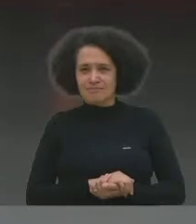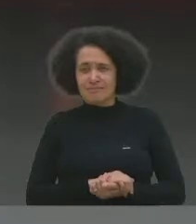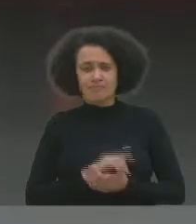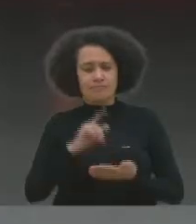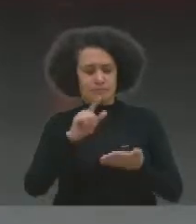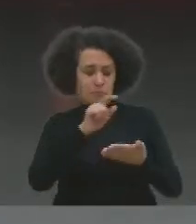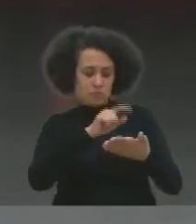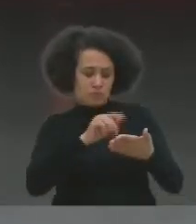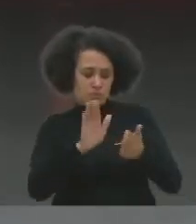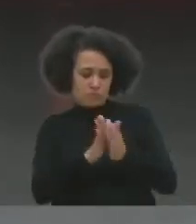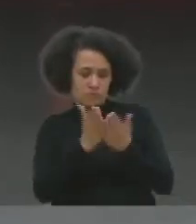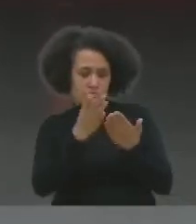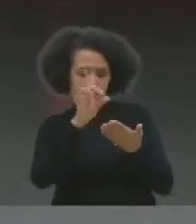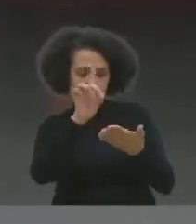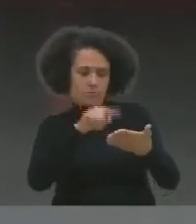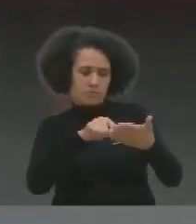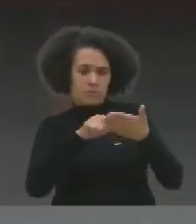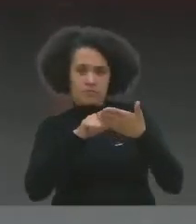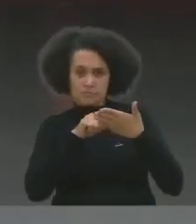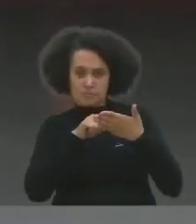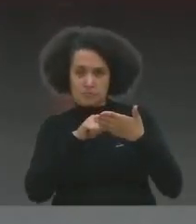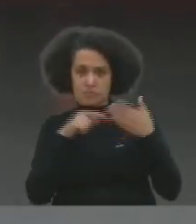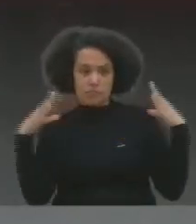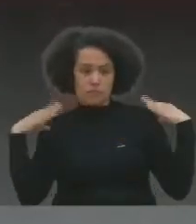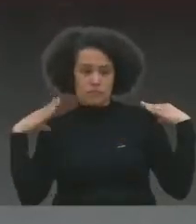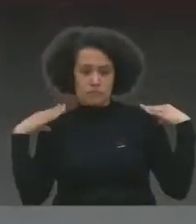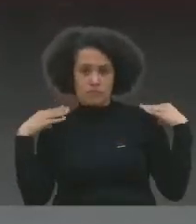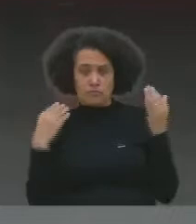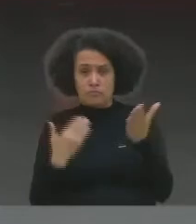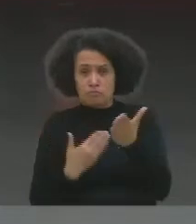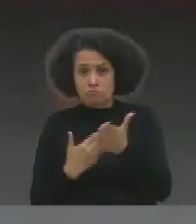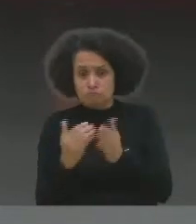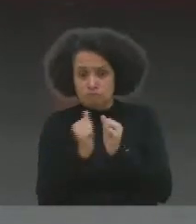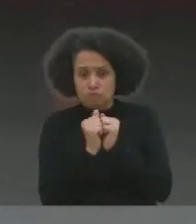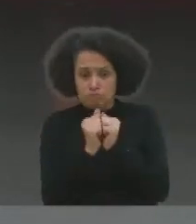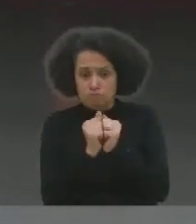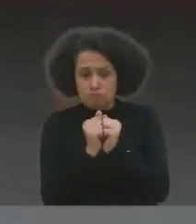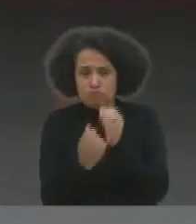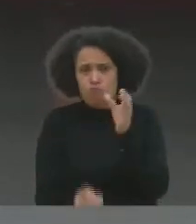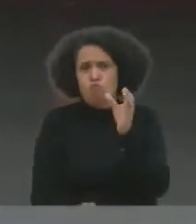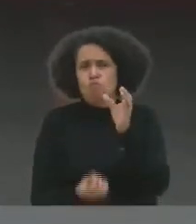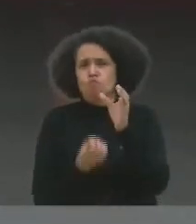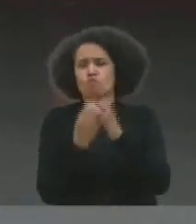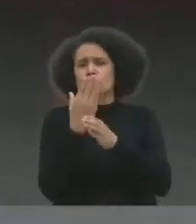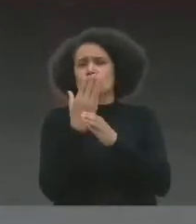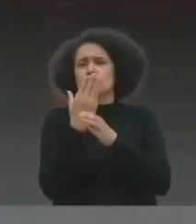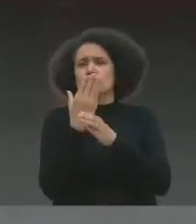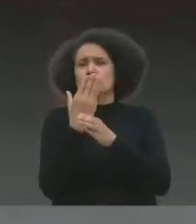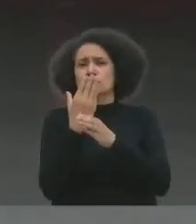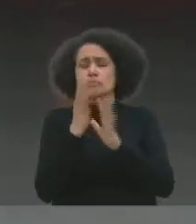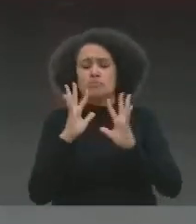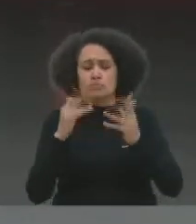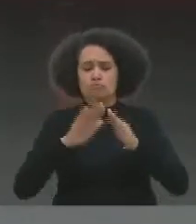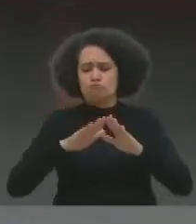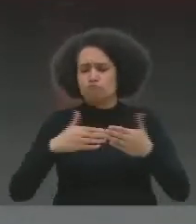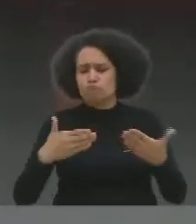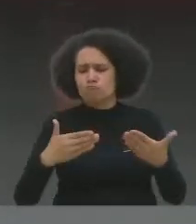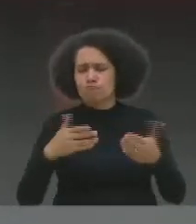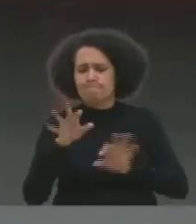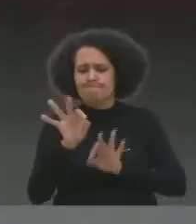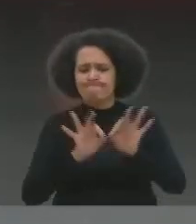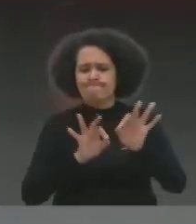escrituras dizem que eles estão conosco desde o início da criação e por todo o desdobramento do plano da salvação. And they have